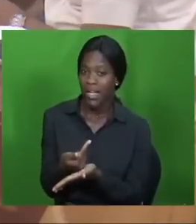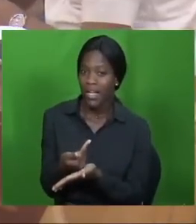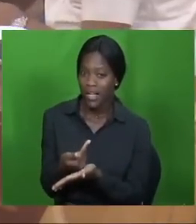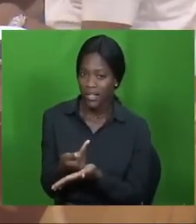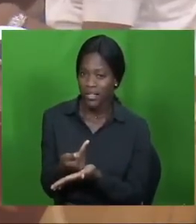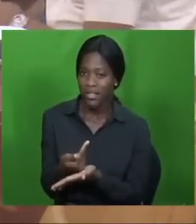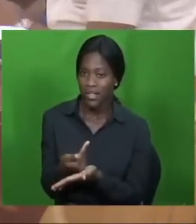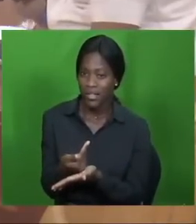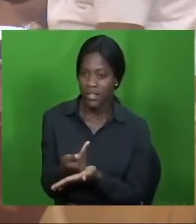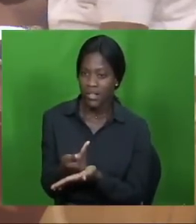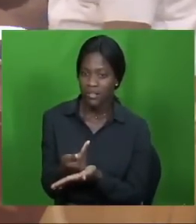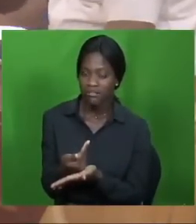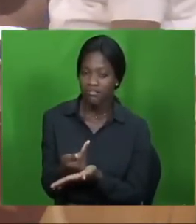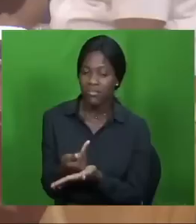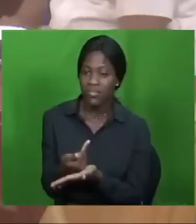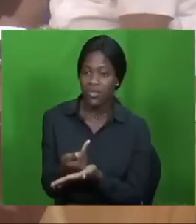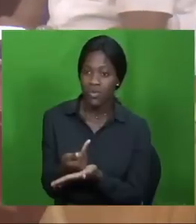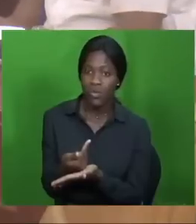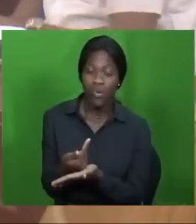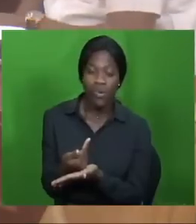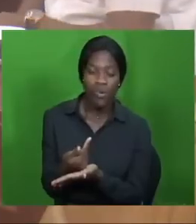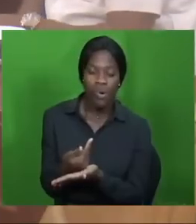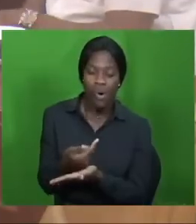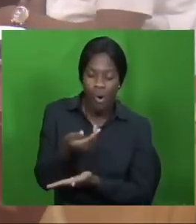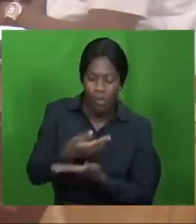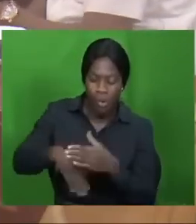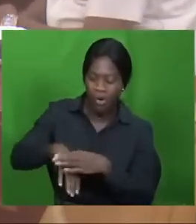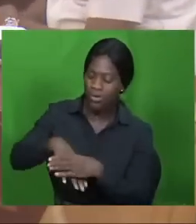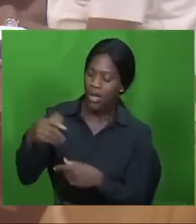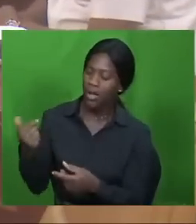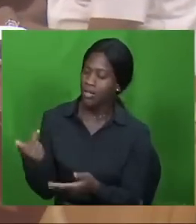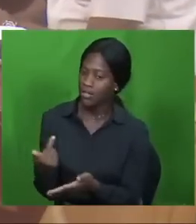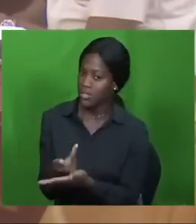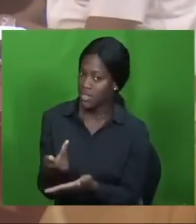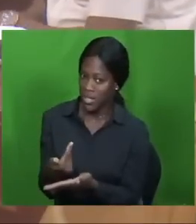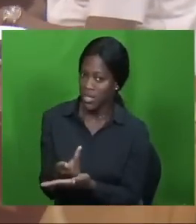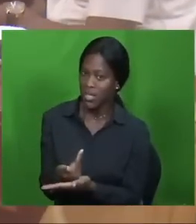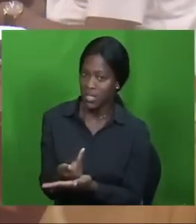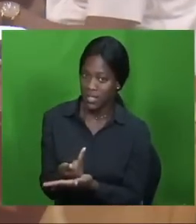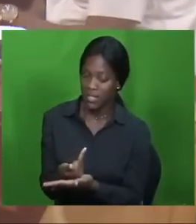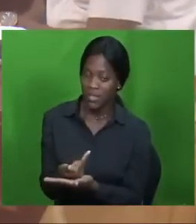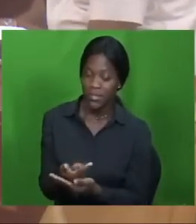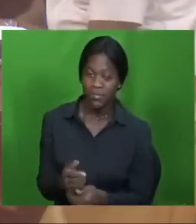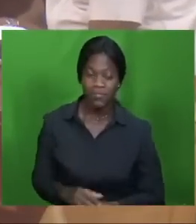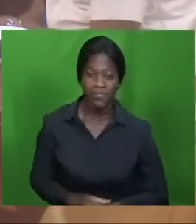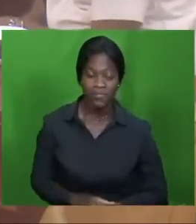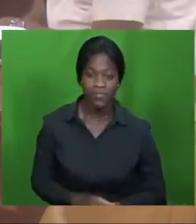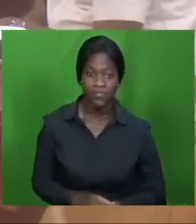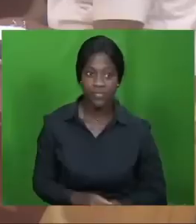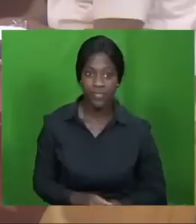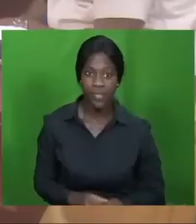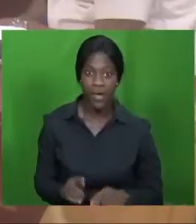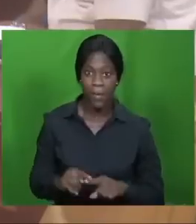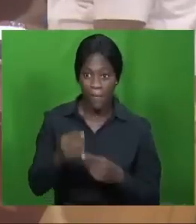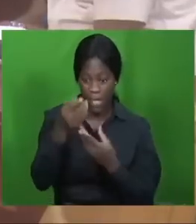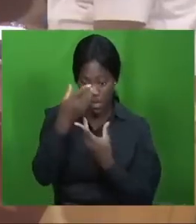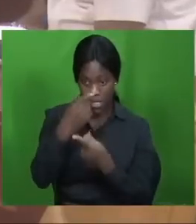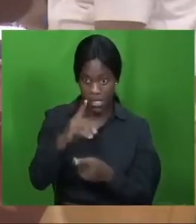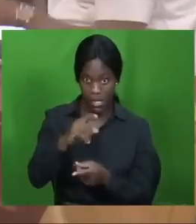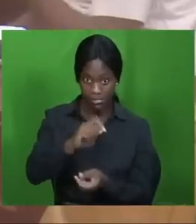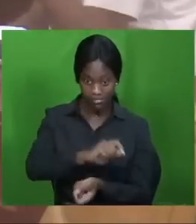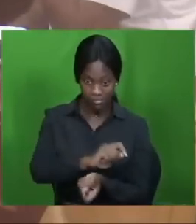are young men who were born outside the country to Ghanaian parentage or single Ghanaian parentage and decided to switch